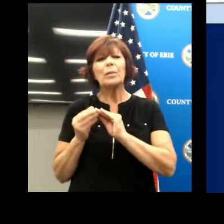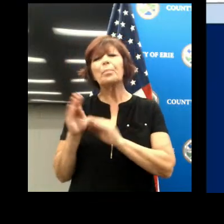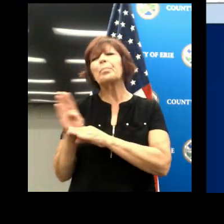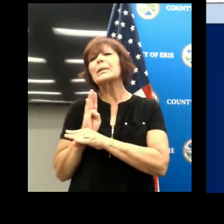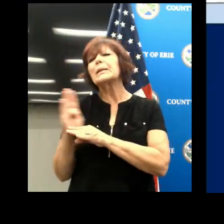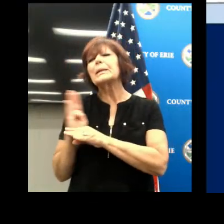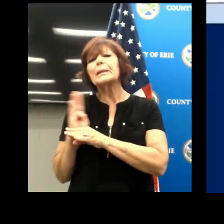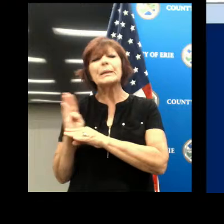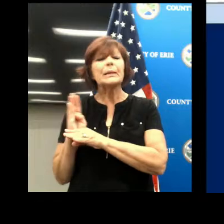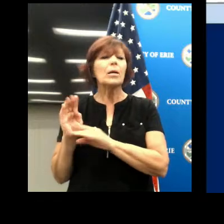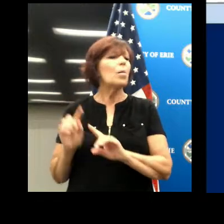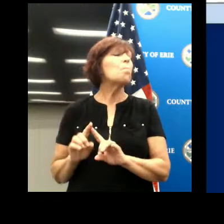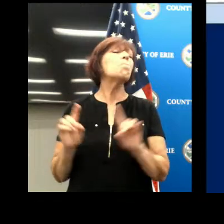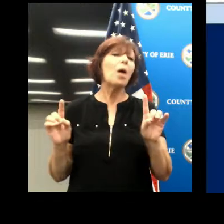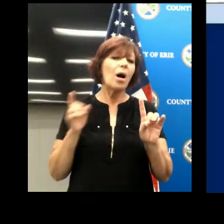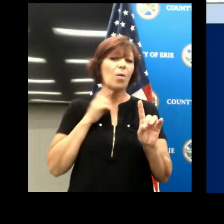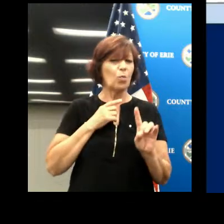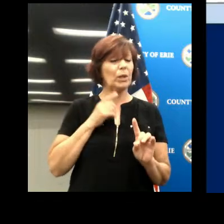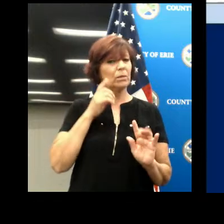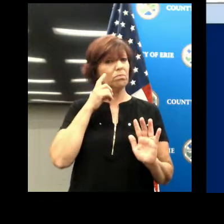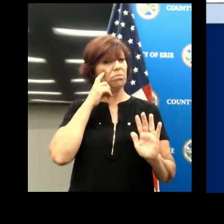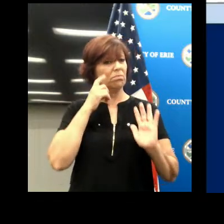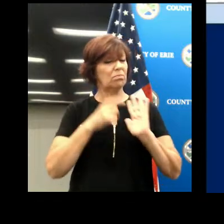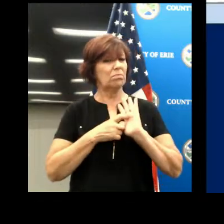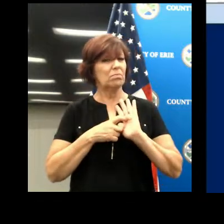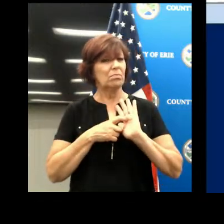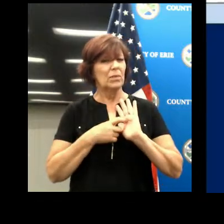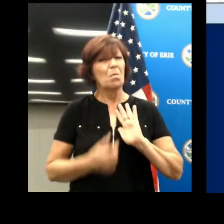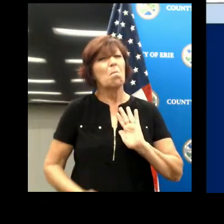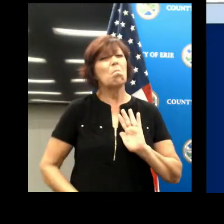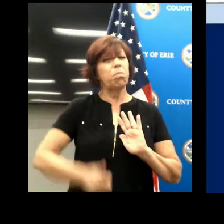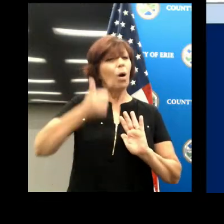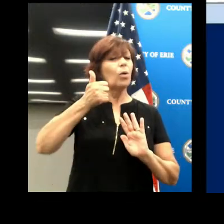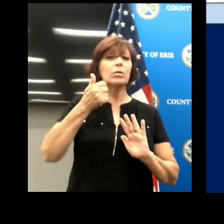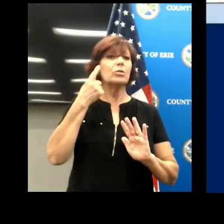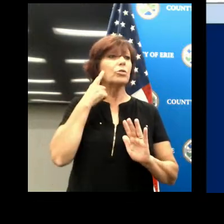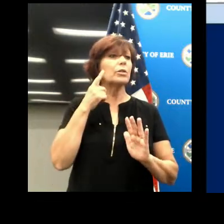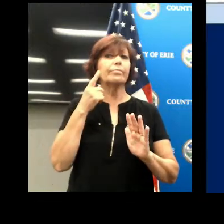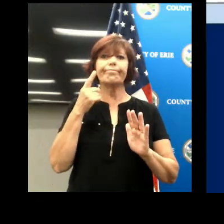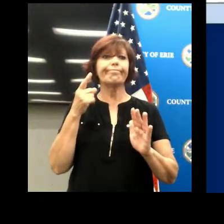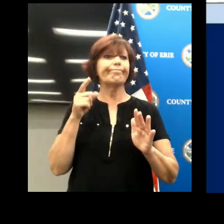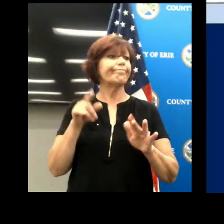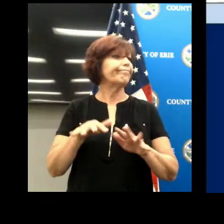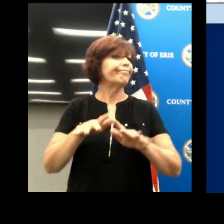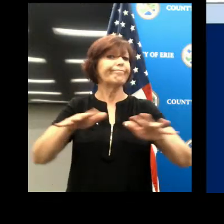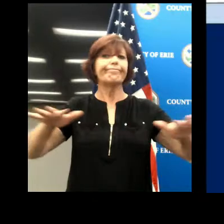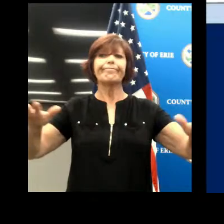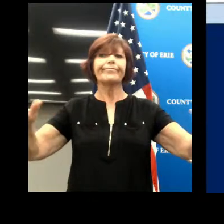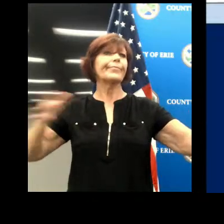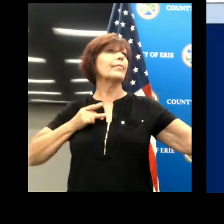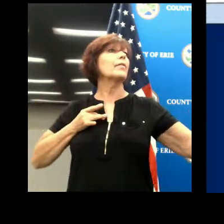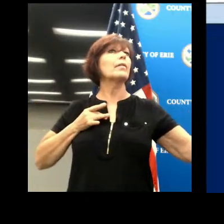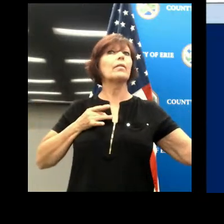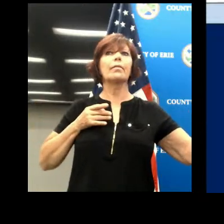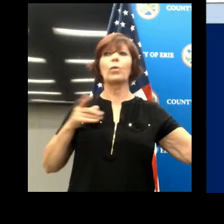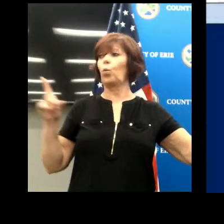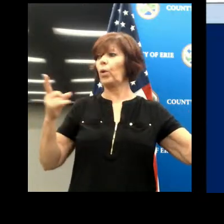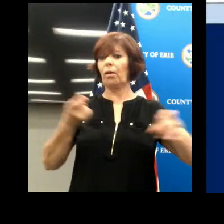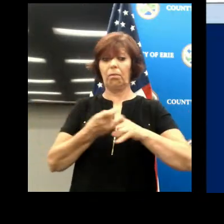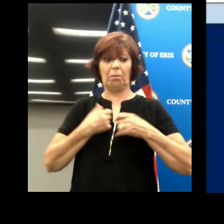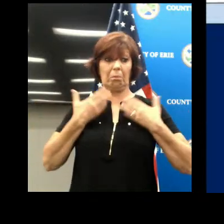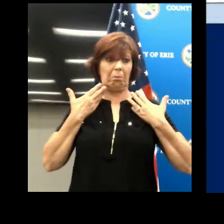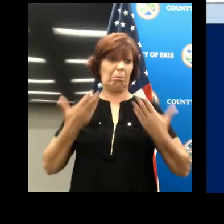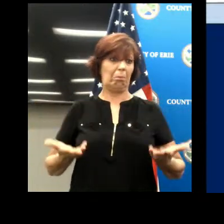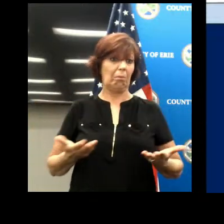businesses. But what we're finding out is the vast majority of cases are just individuals from across the county who may not be able to identify where they caught it